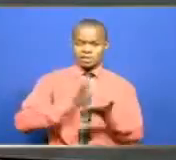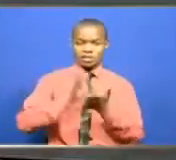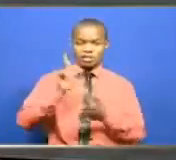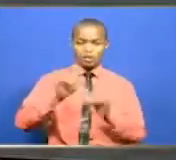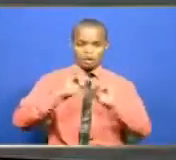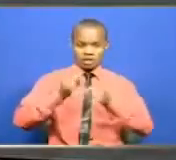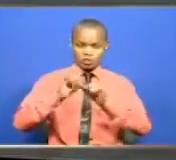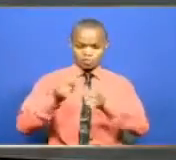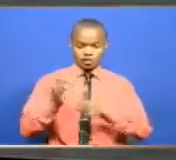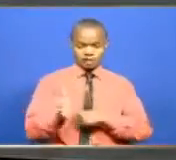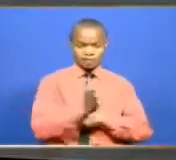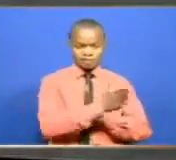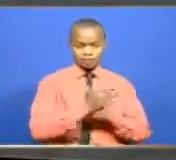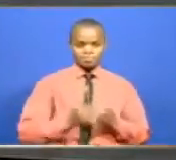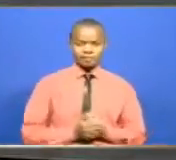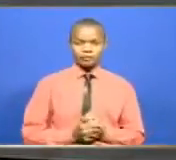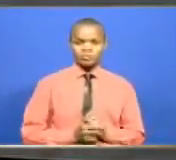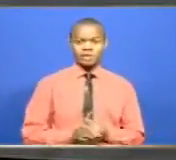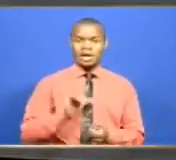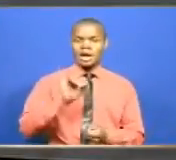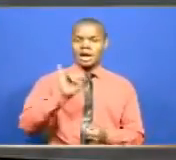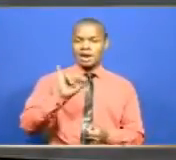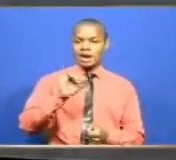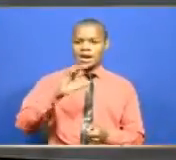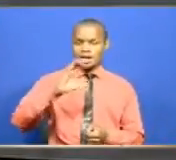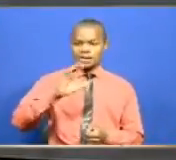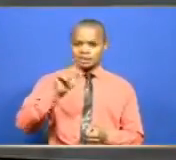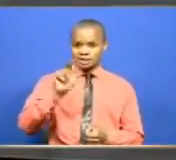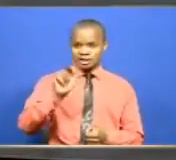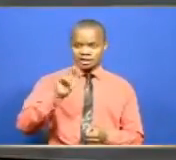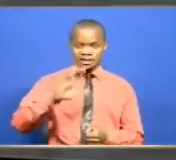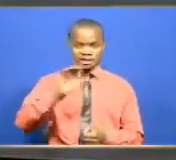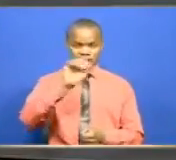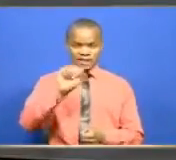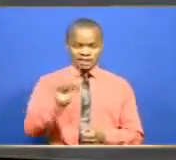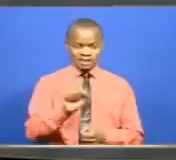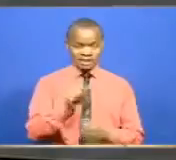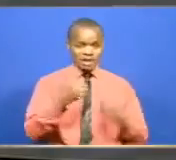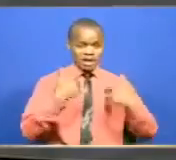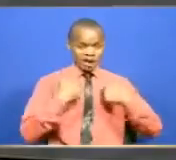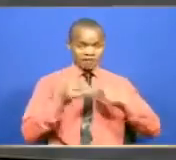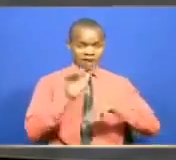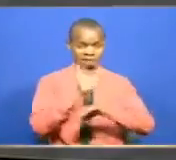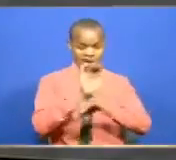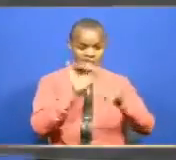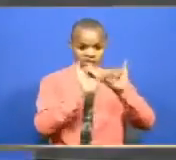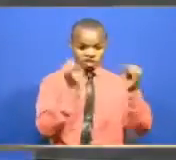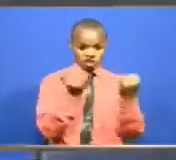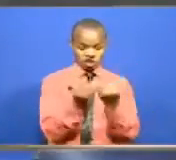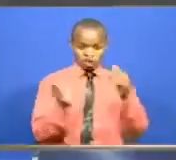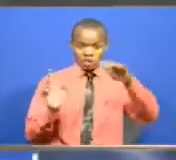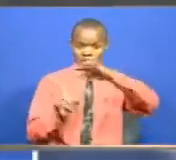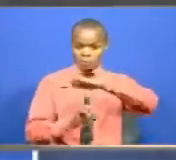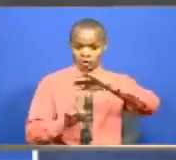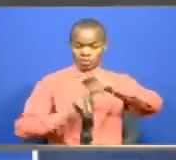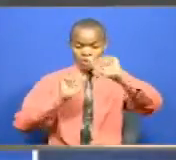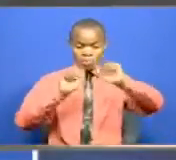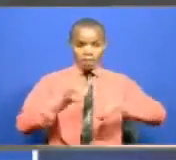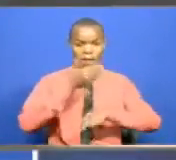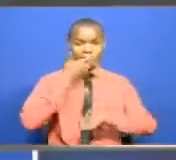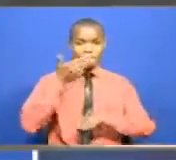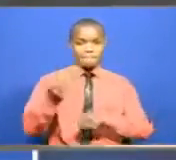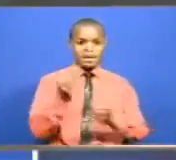ICT Cabinet Secretary Joe Mucheru has challenged institutions under the ministry to strive to offer better services to